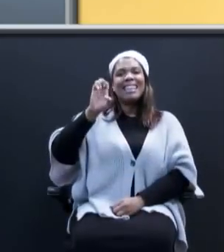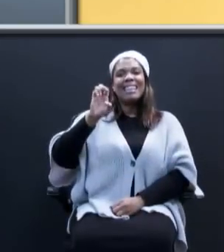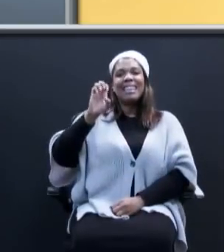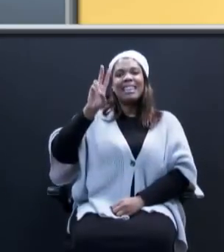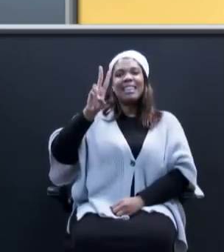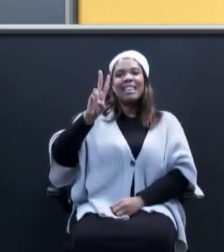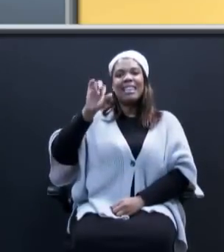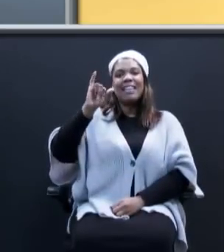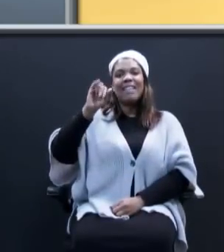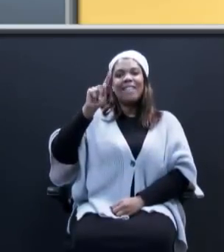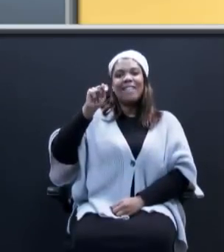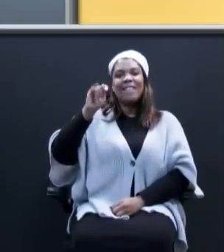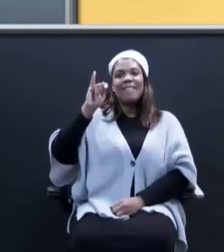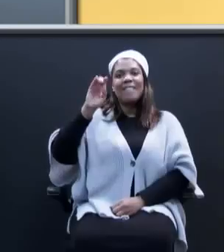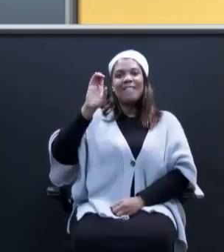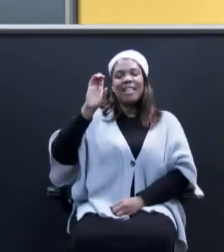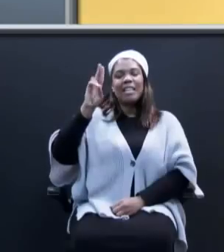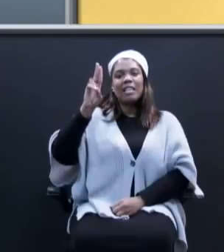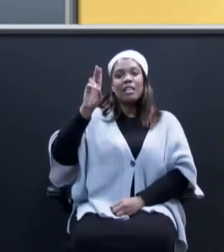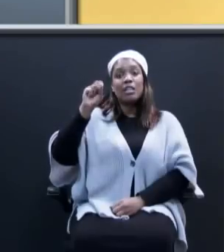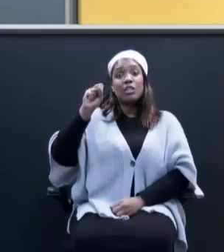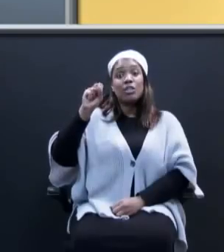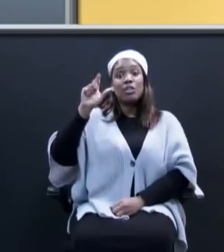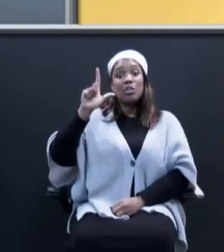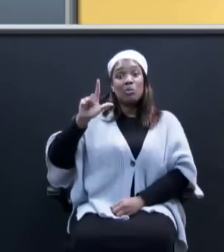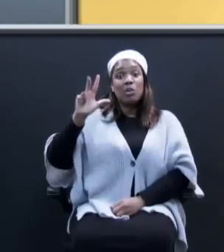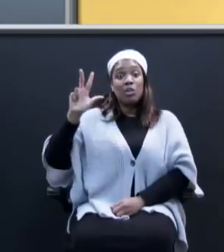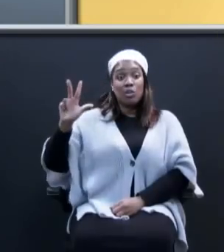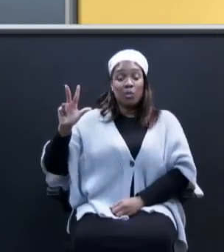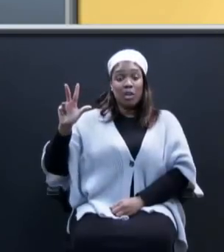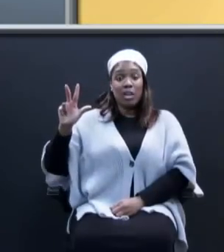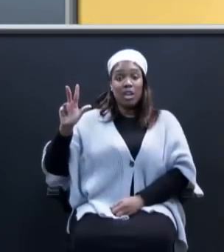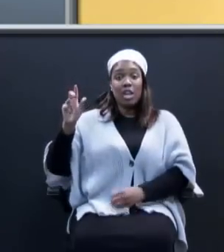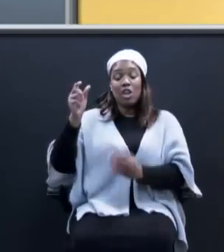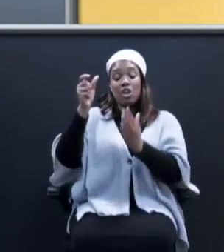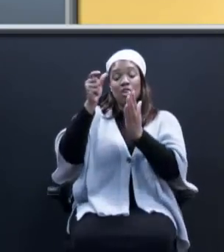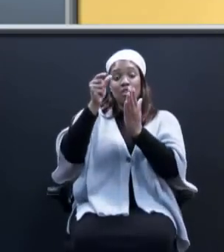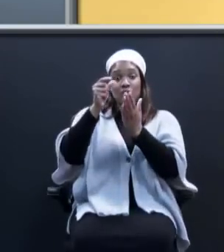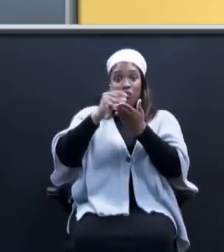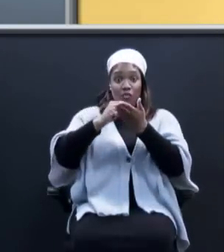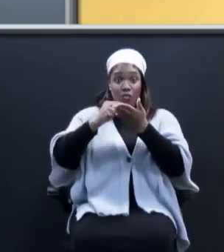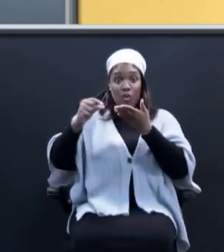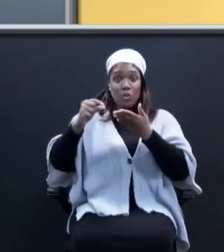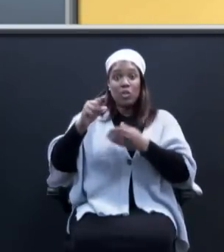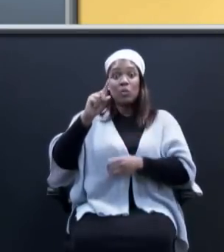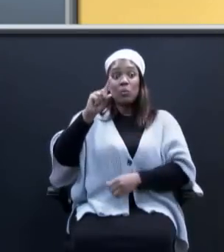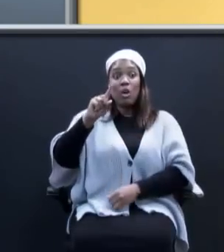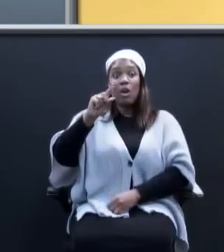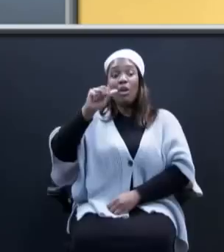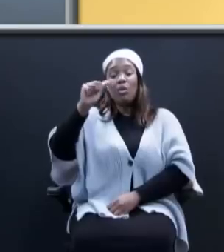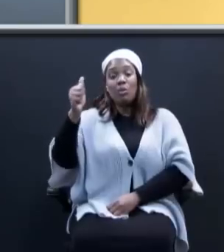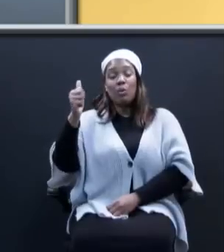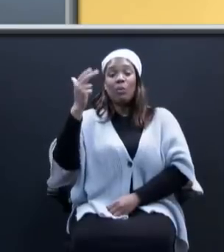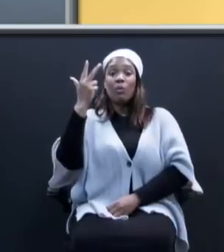Leviticus, the 23rd chapter. And once you understand this chapter, you know what your God is doing.